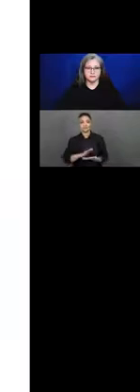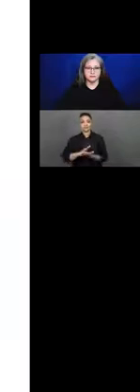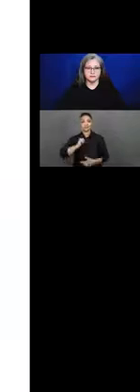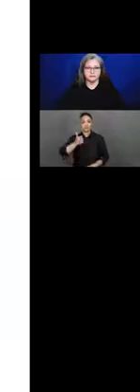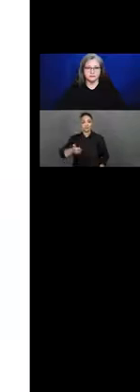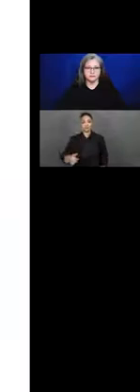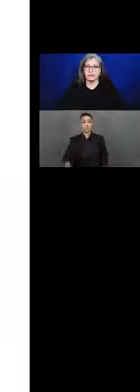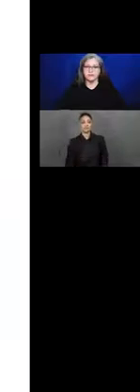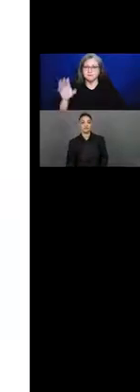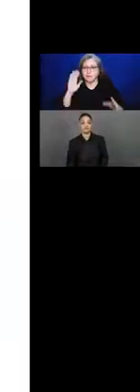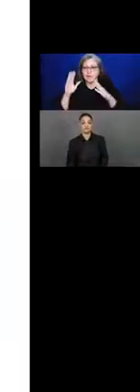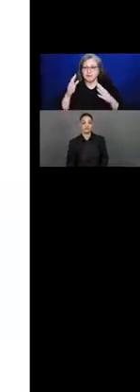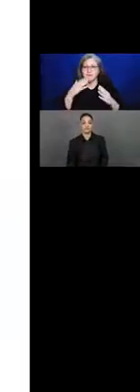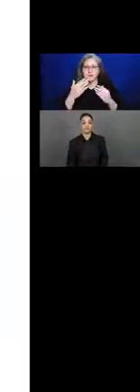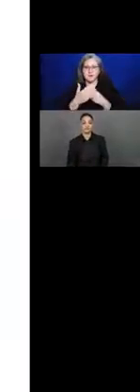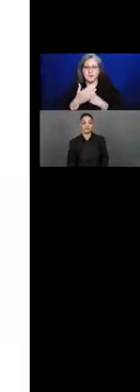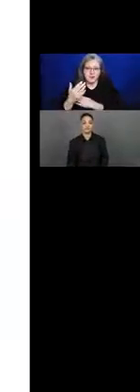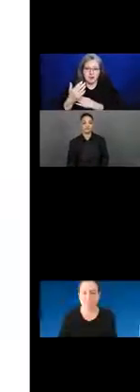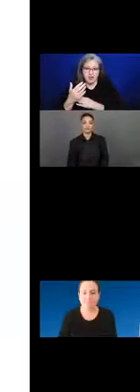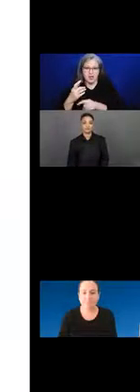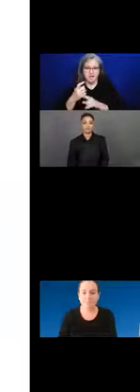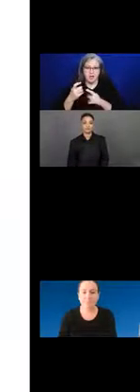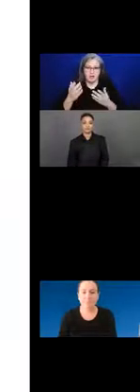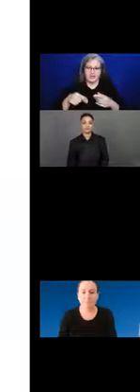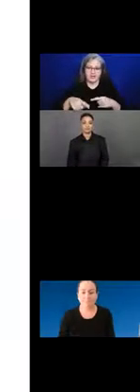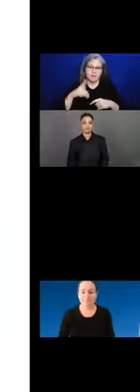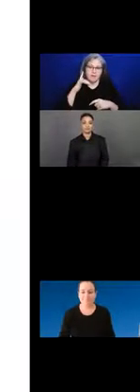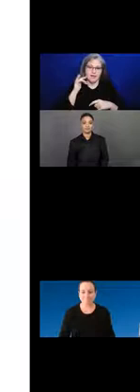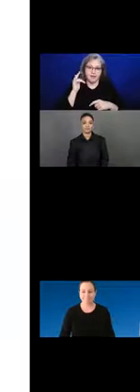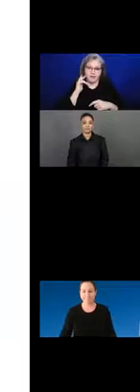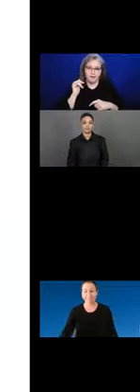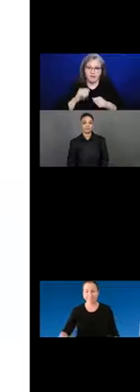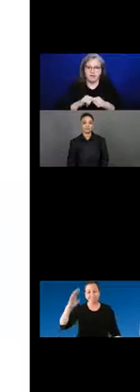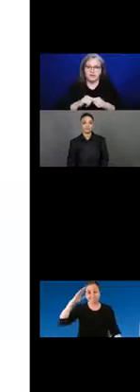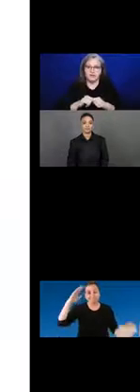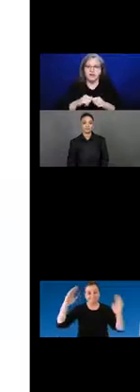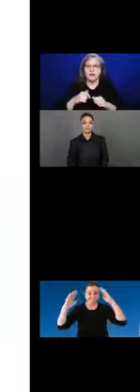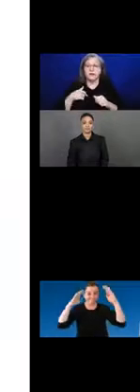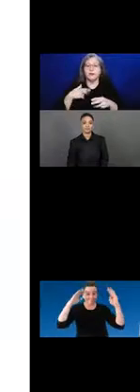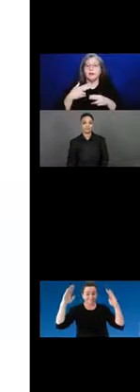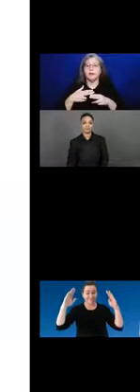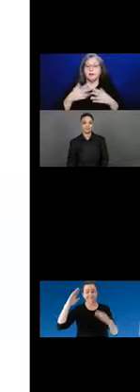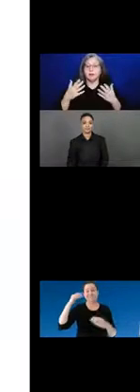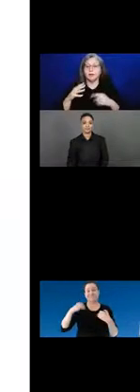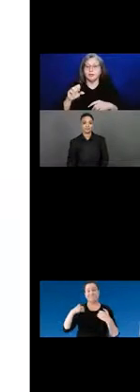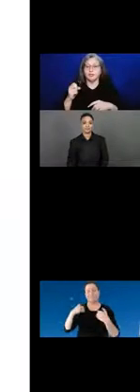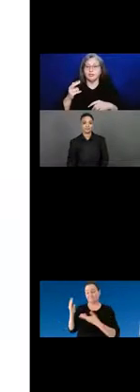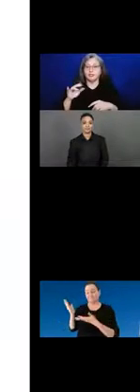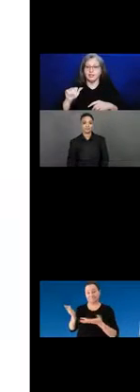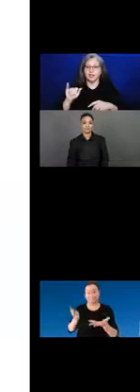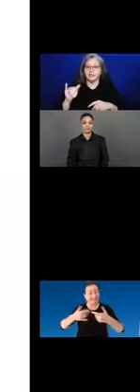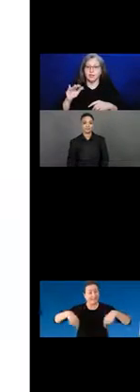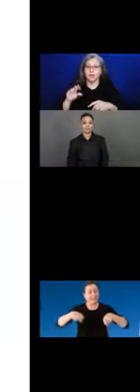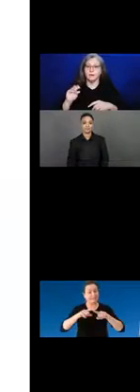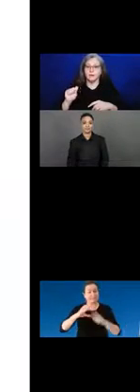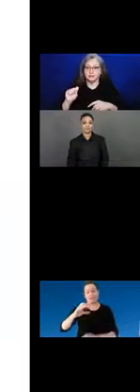hello, good morning from California. My name is Sheila